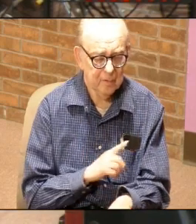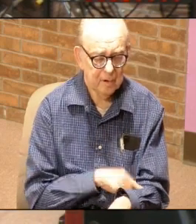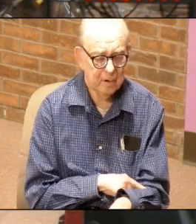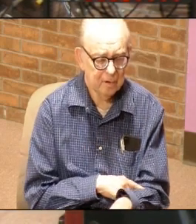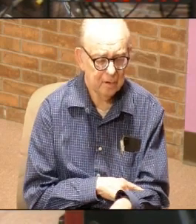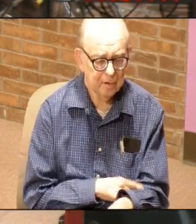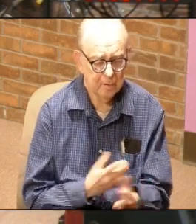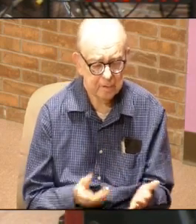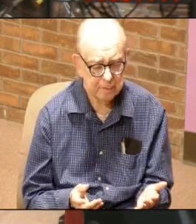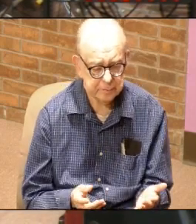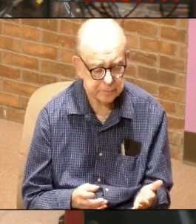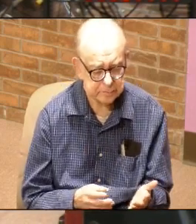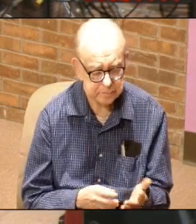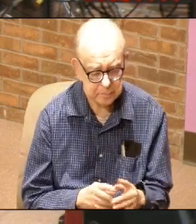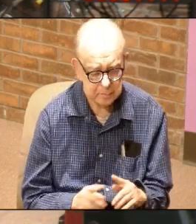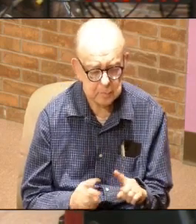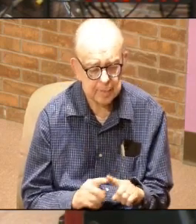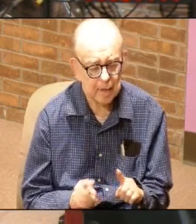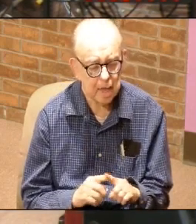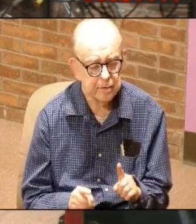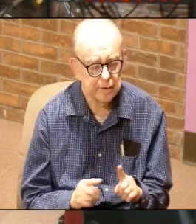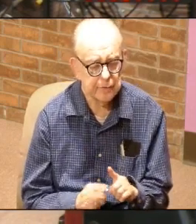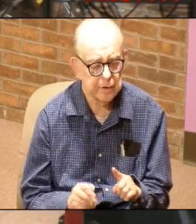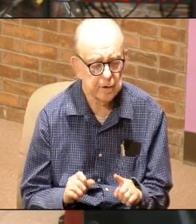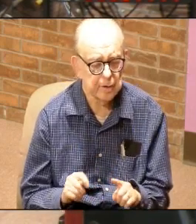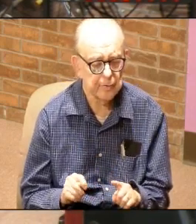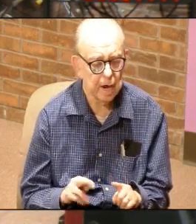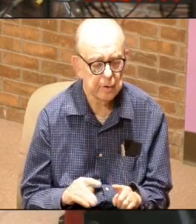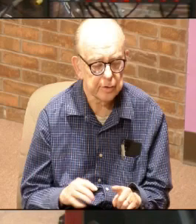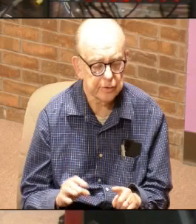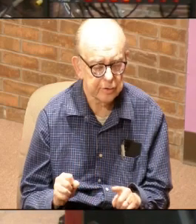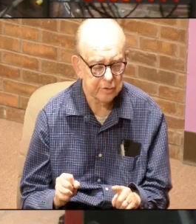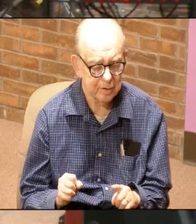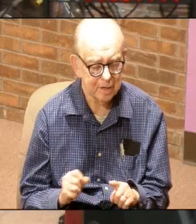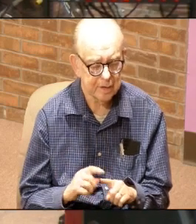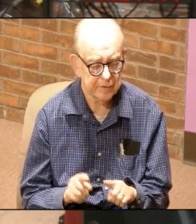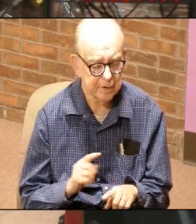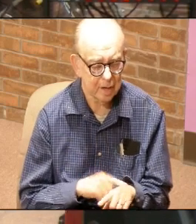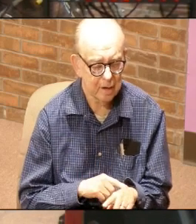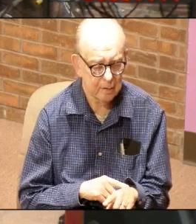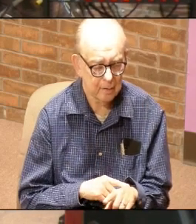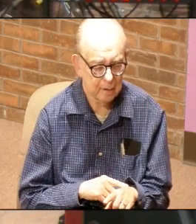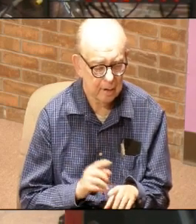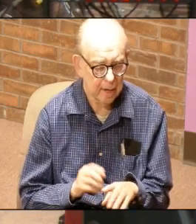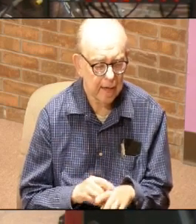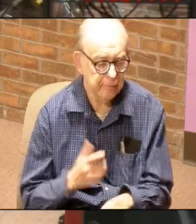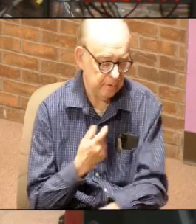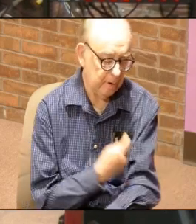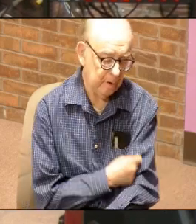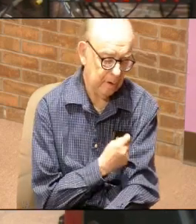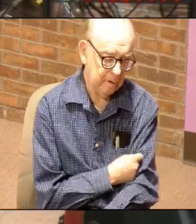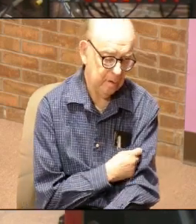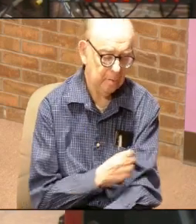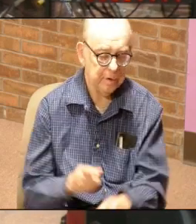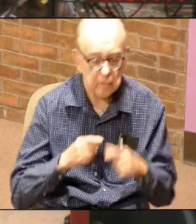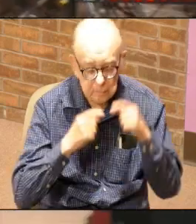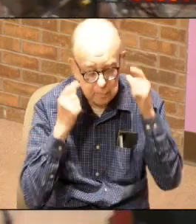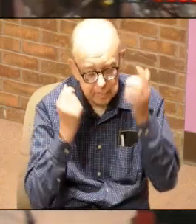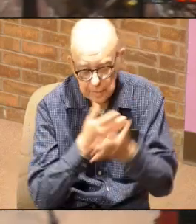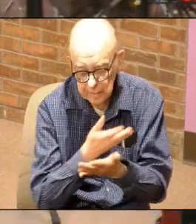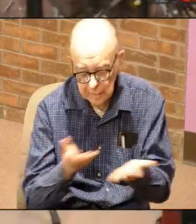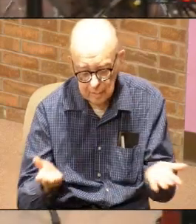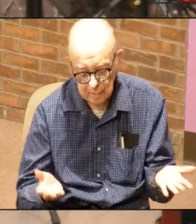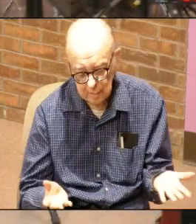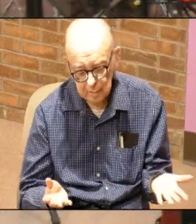call it SARS. Now we call it this or we call it that. And we come up with vaccines. We put on masks. We do this.